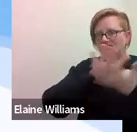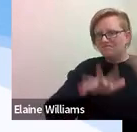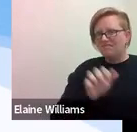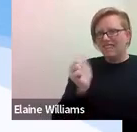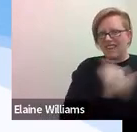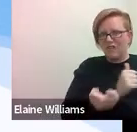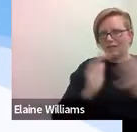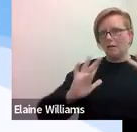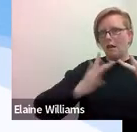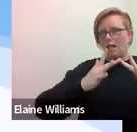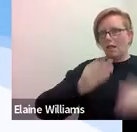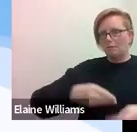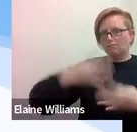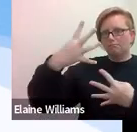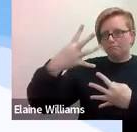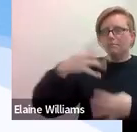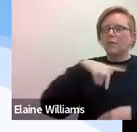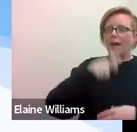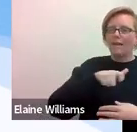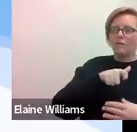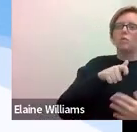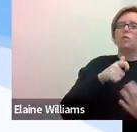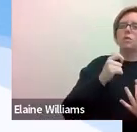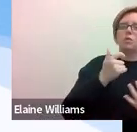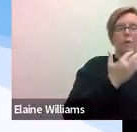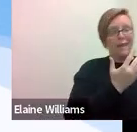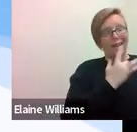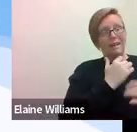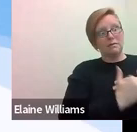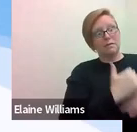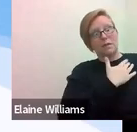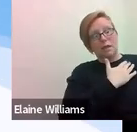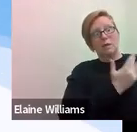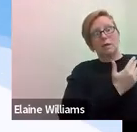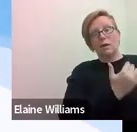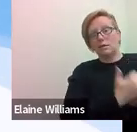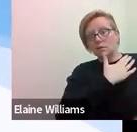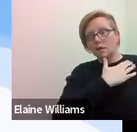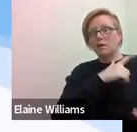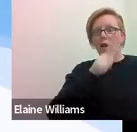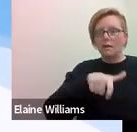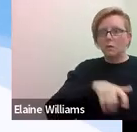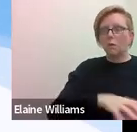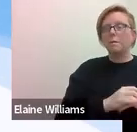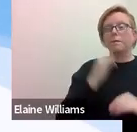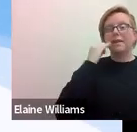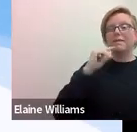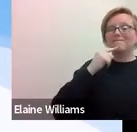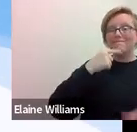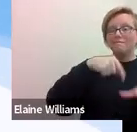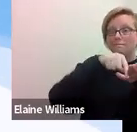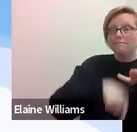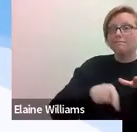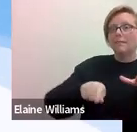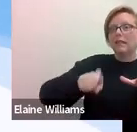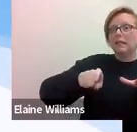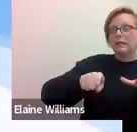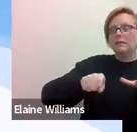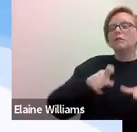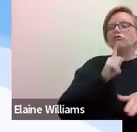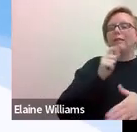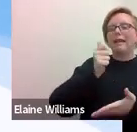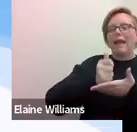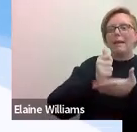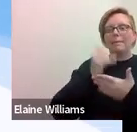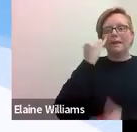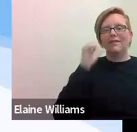instead of having the paper file sent to you. Children who have more significant needs, it's really helpful if districts can